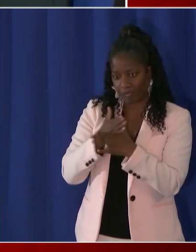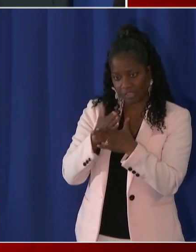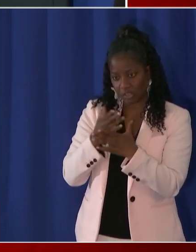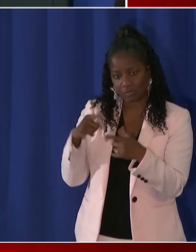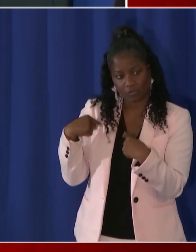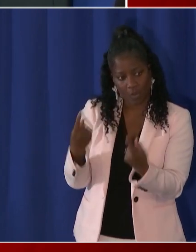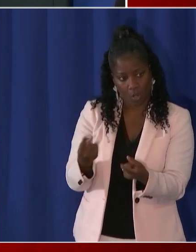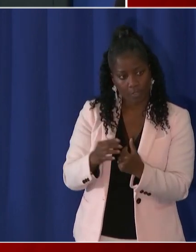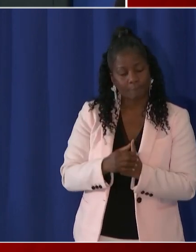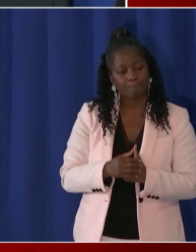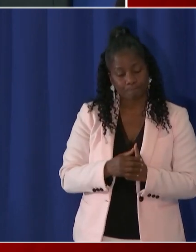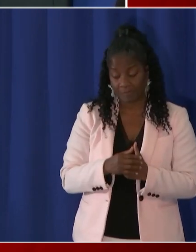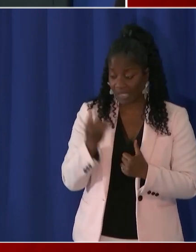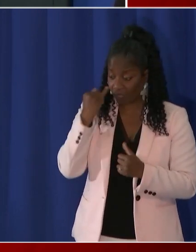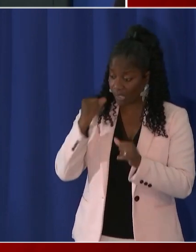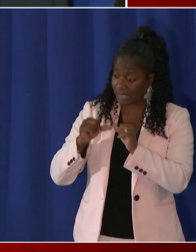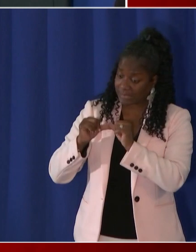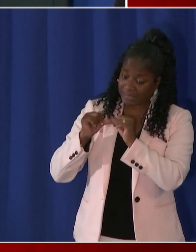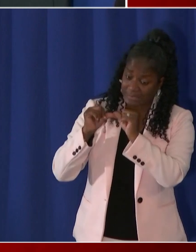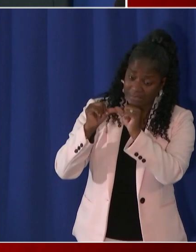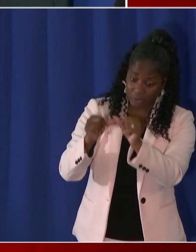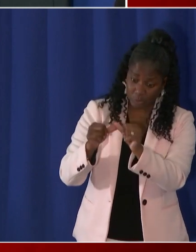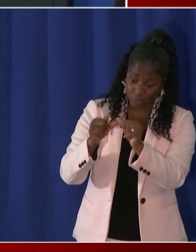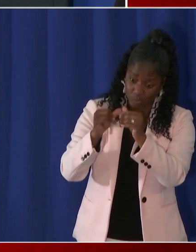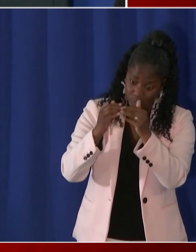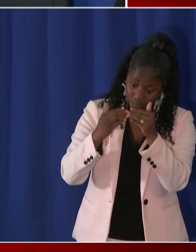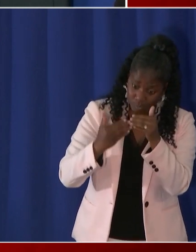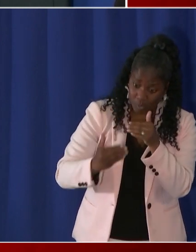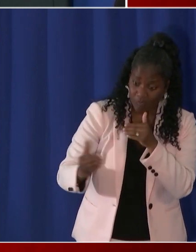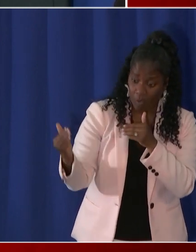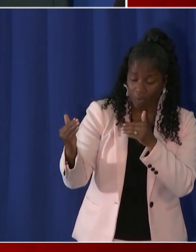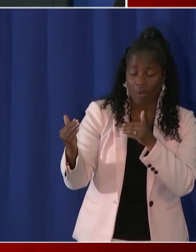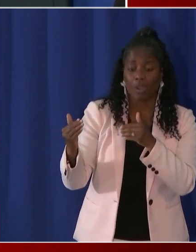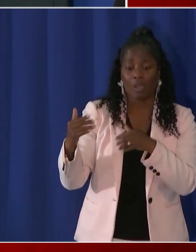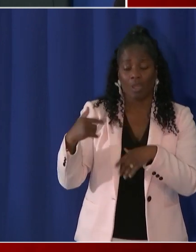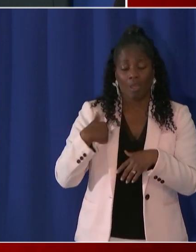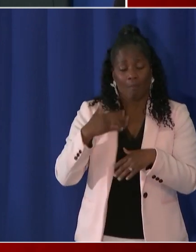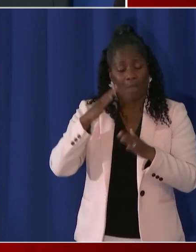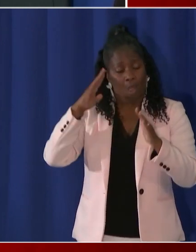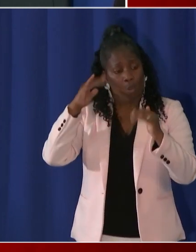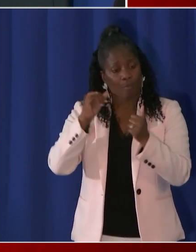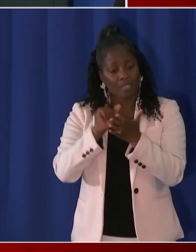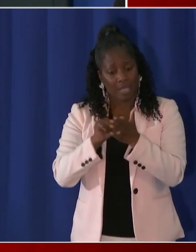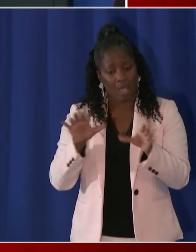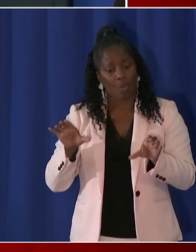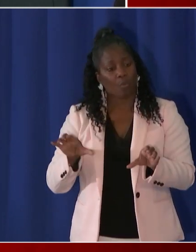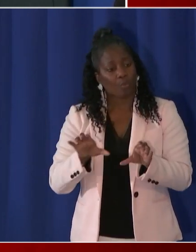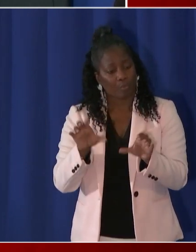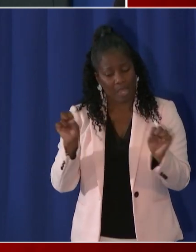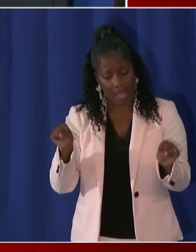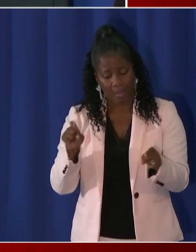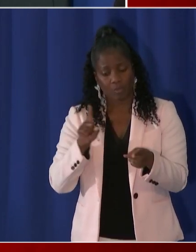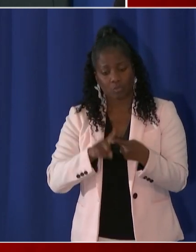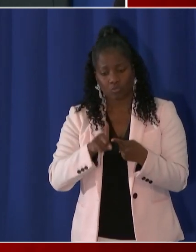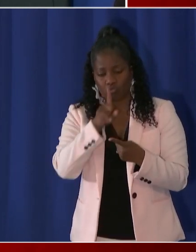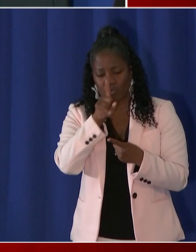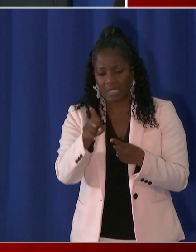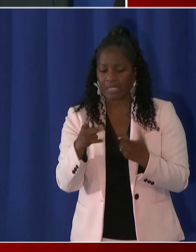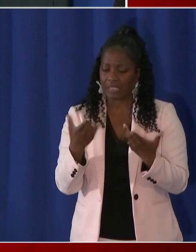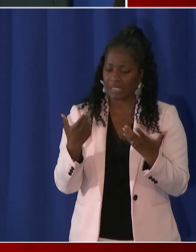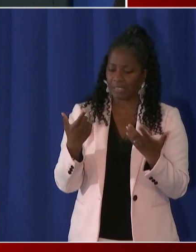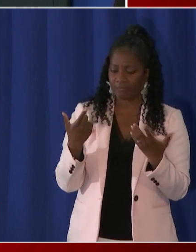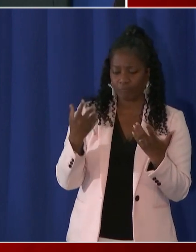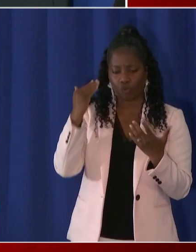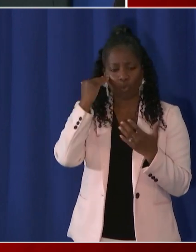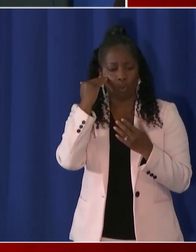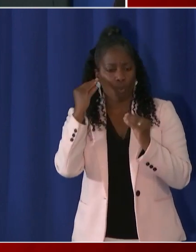shared. And as we continue to move forward, my hope is that we will be able to really peel back the onion